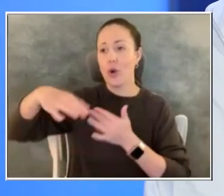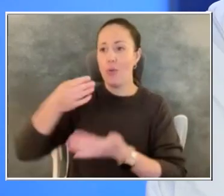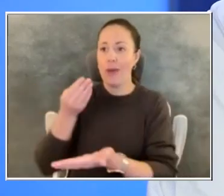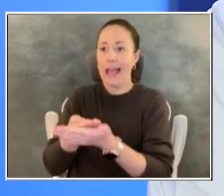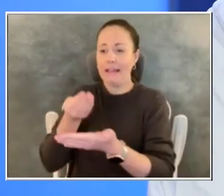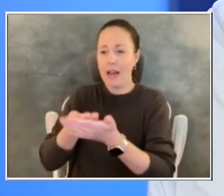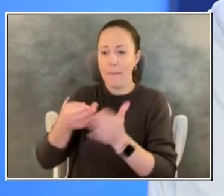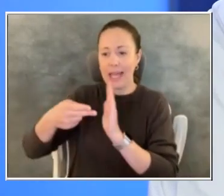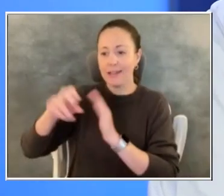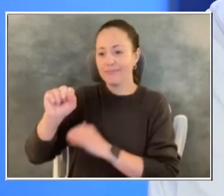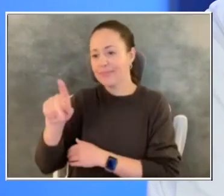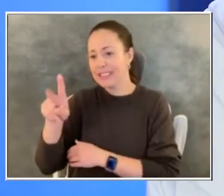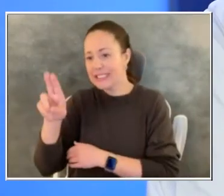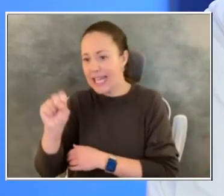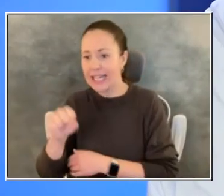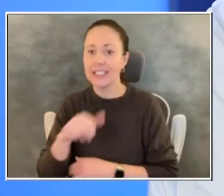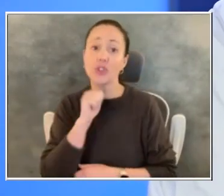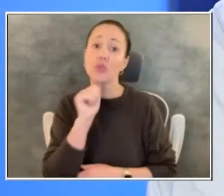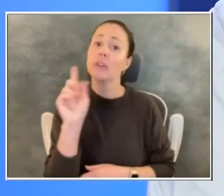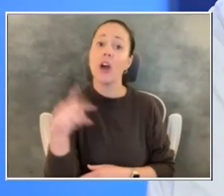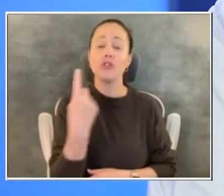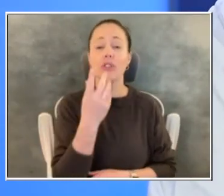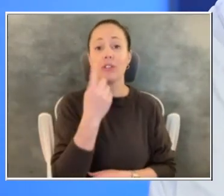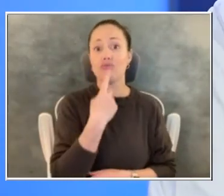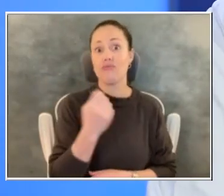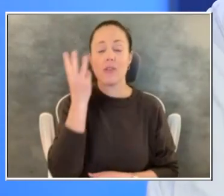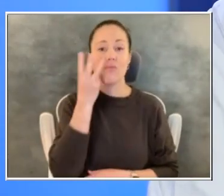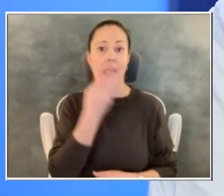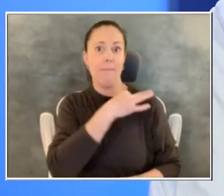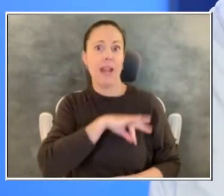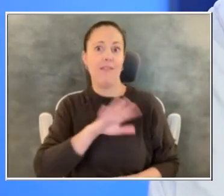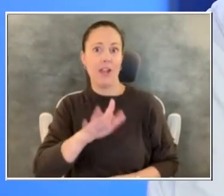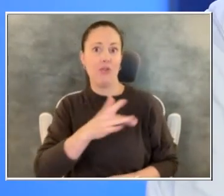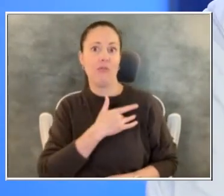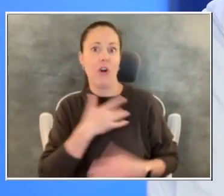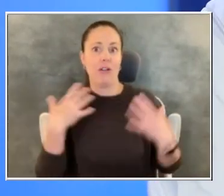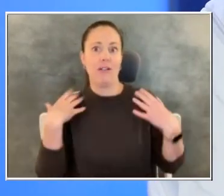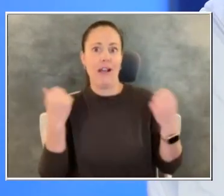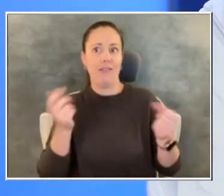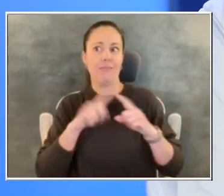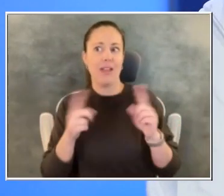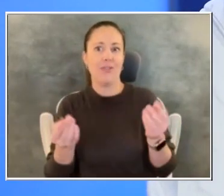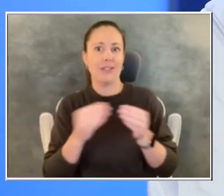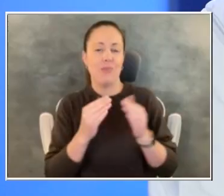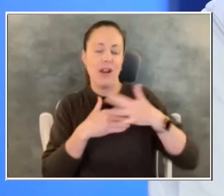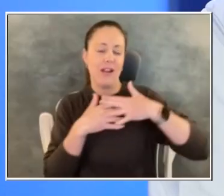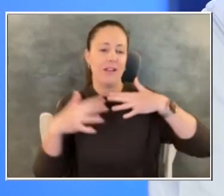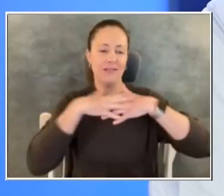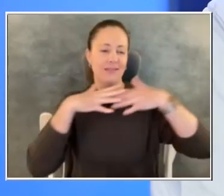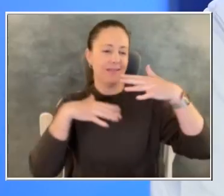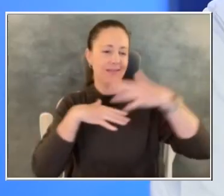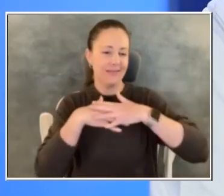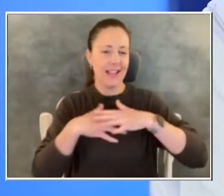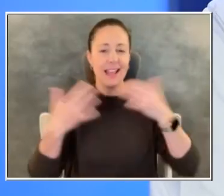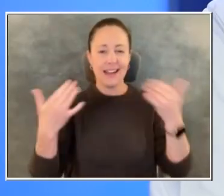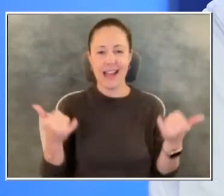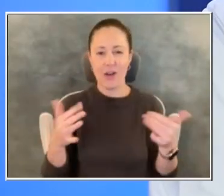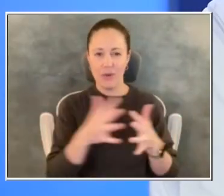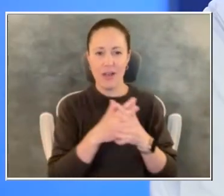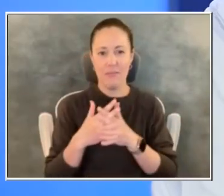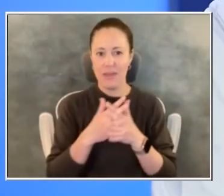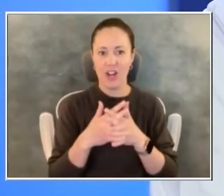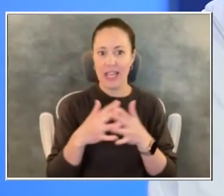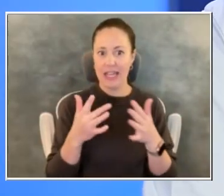was beneficial to your heart health. And now the American Heart Association has come out and said that, look, it's not actually accurate,